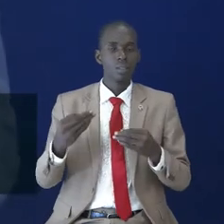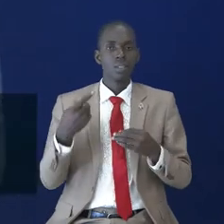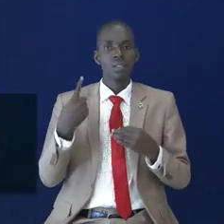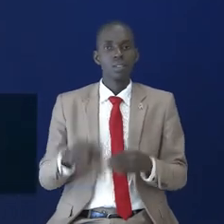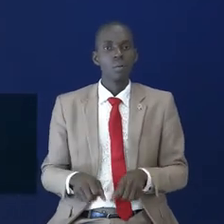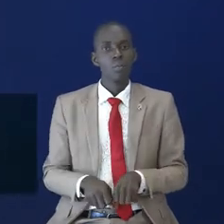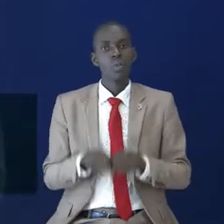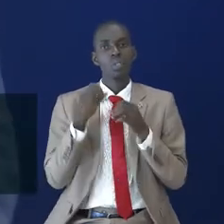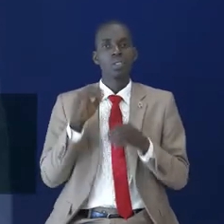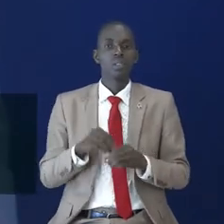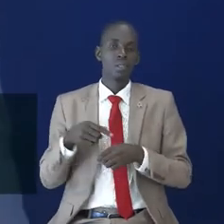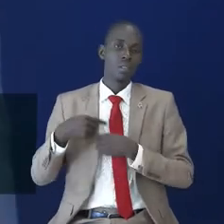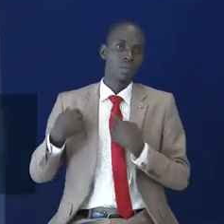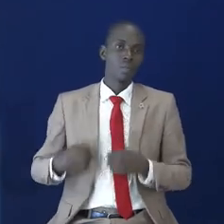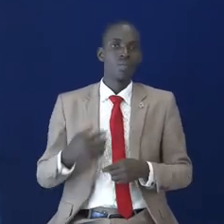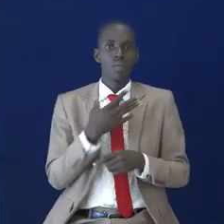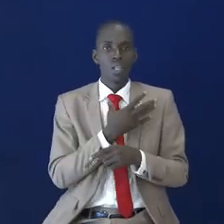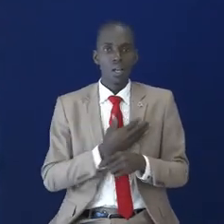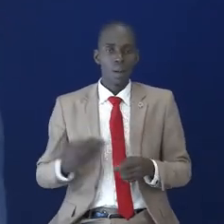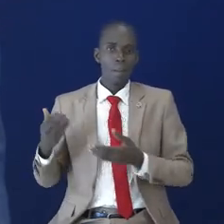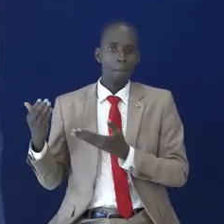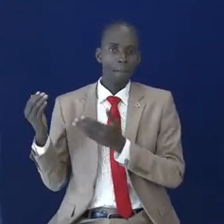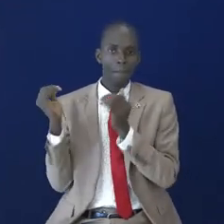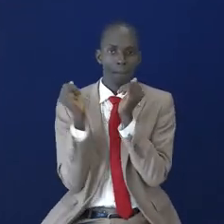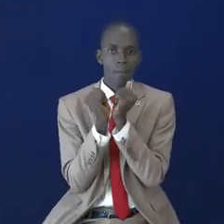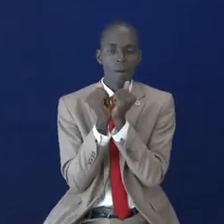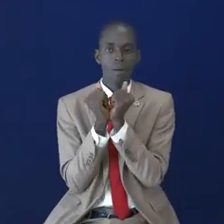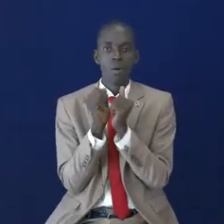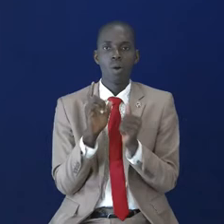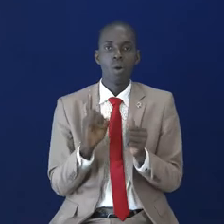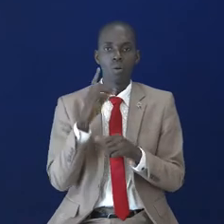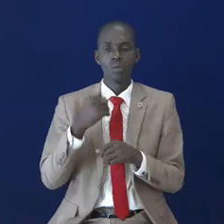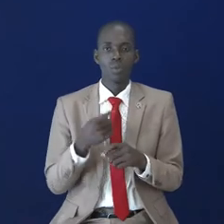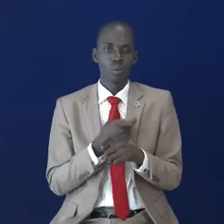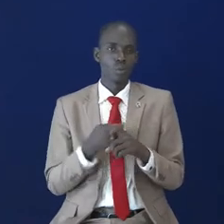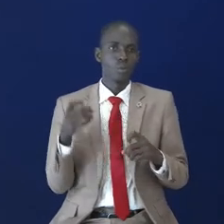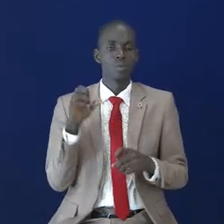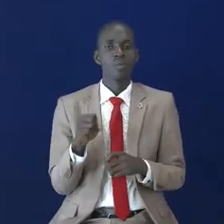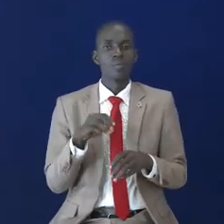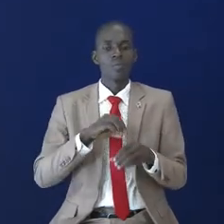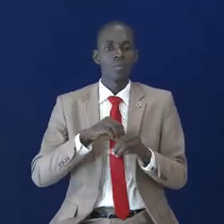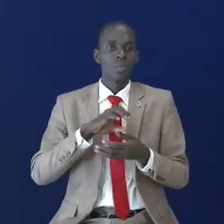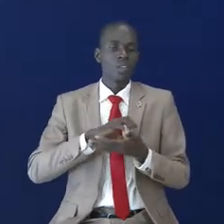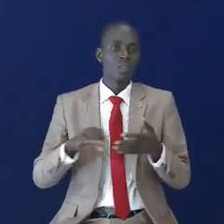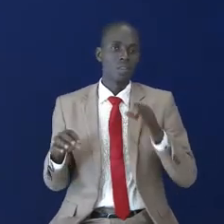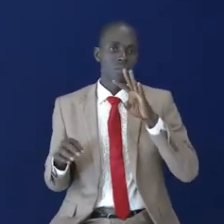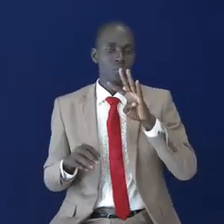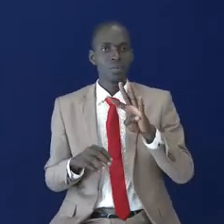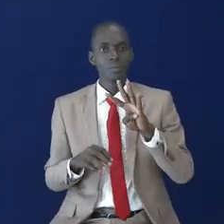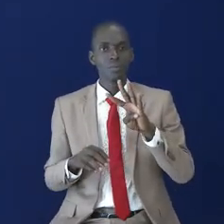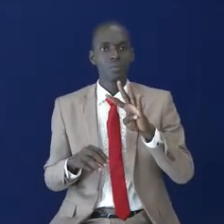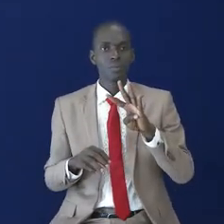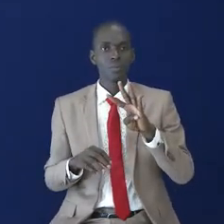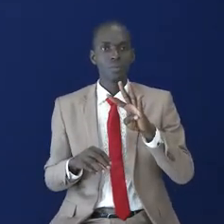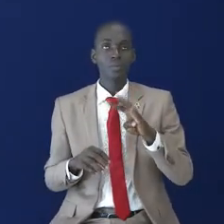broken in heart and bindeth up their wounds. Then in verse 4, it says,